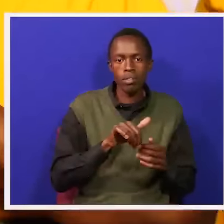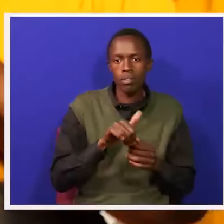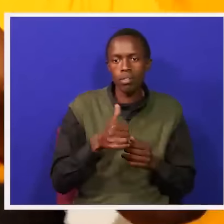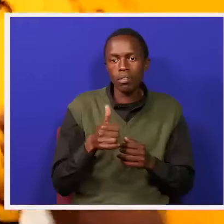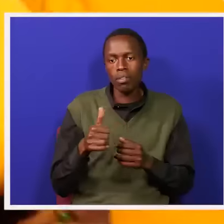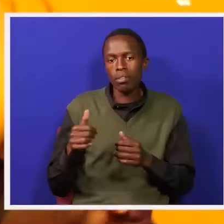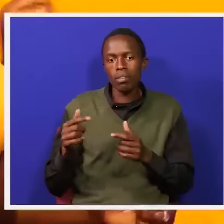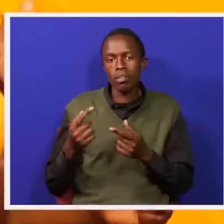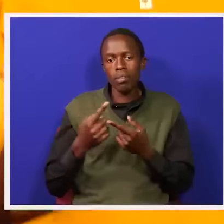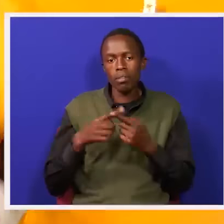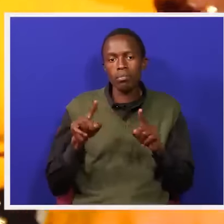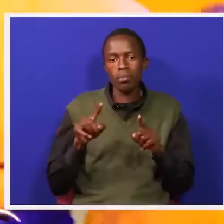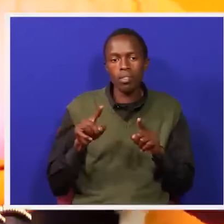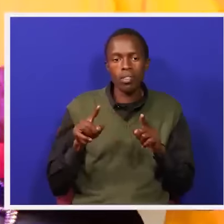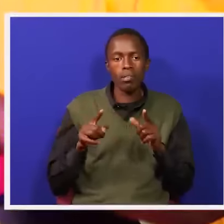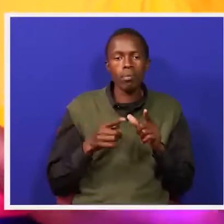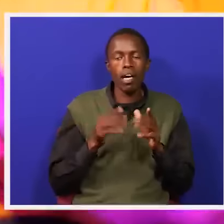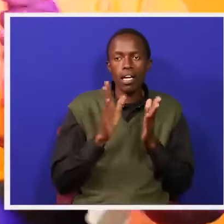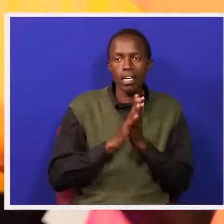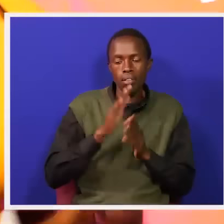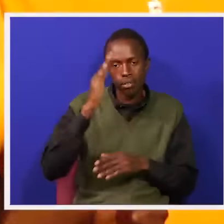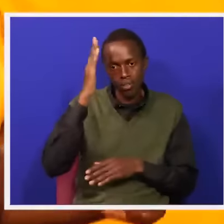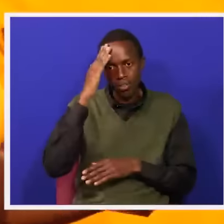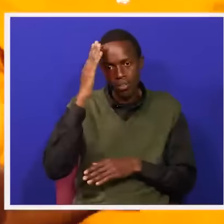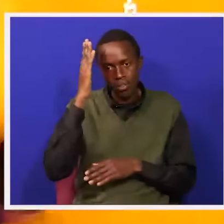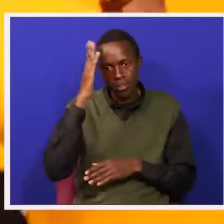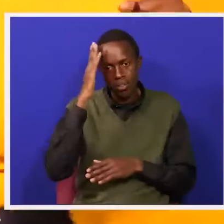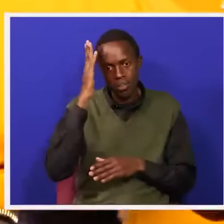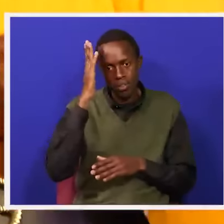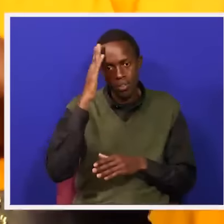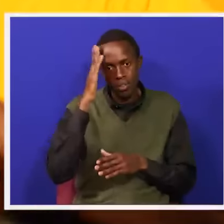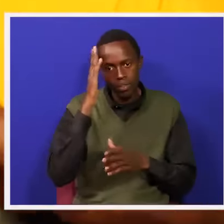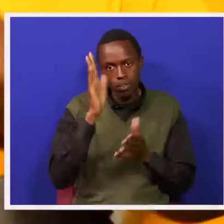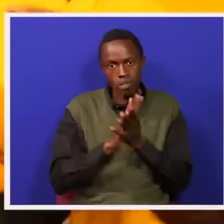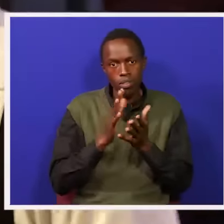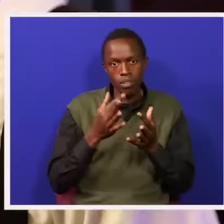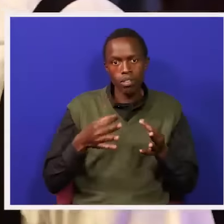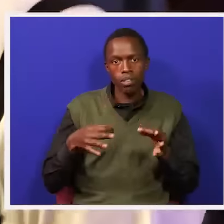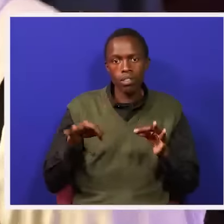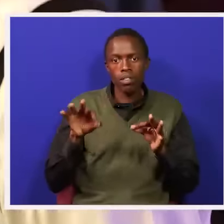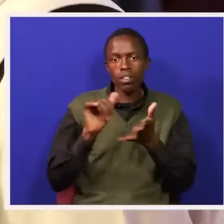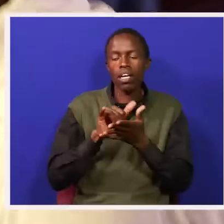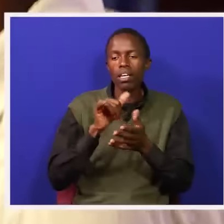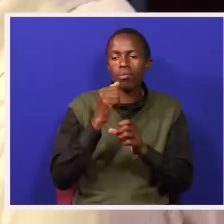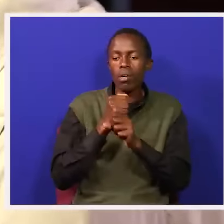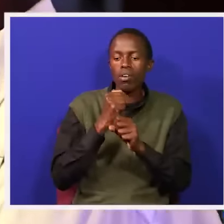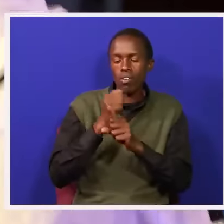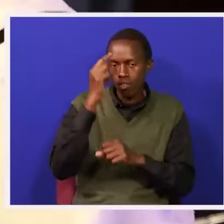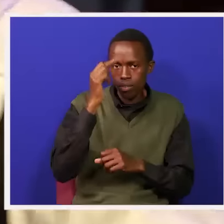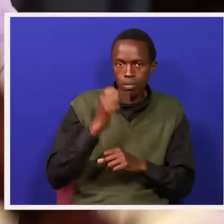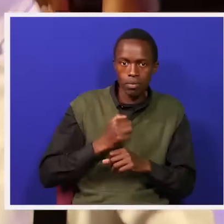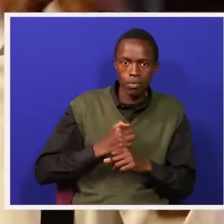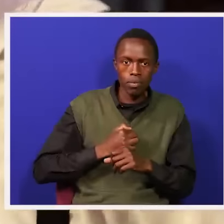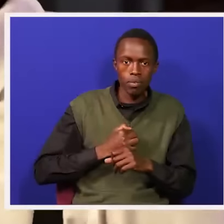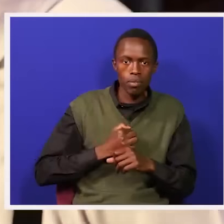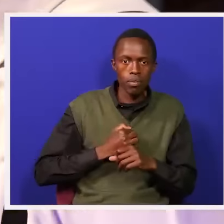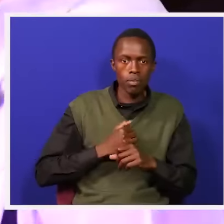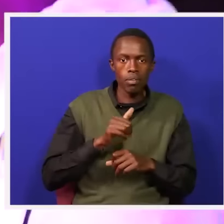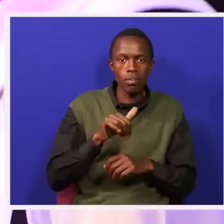bado ila natambua dhamani ya hili moja ulilolitenda